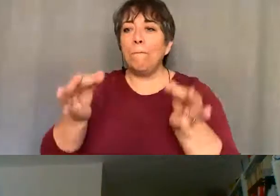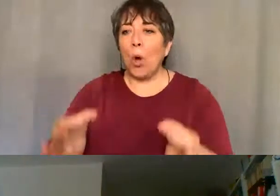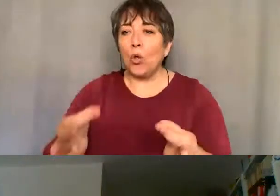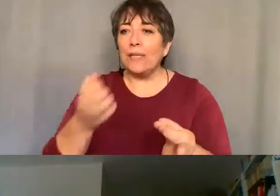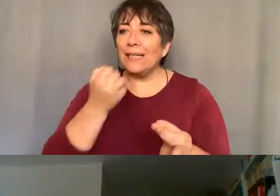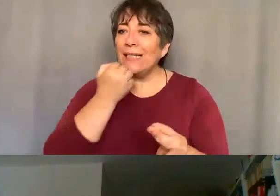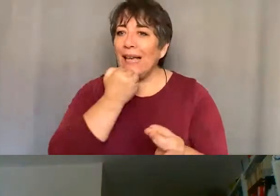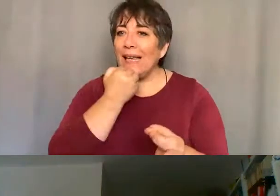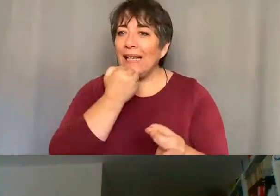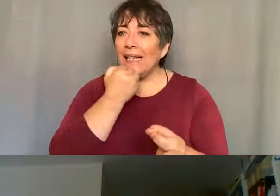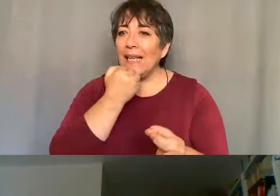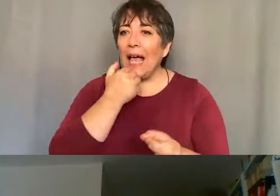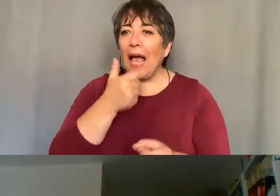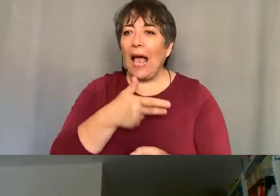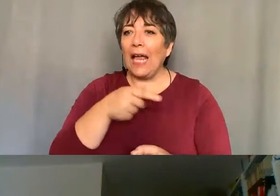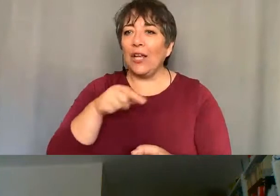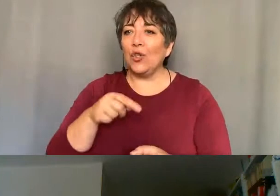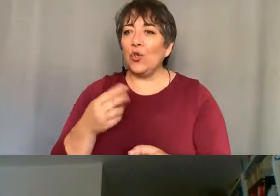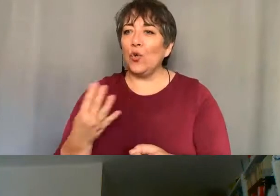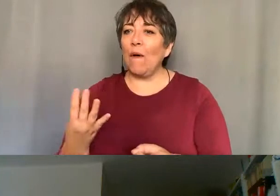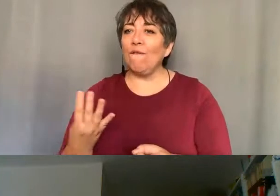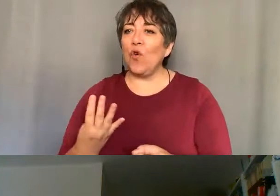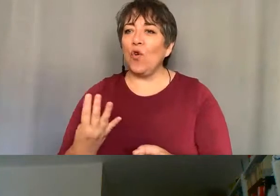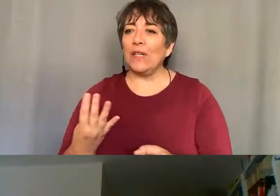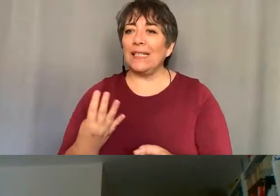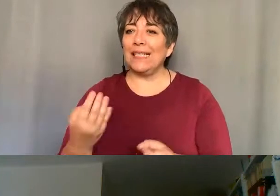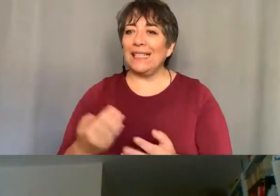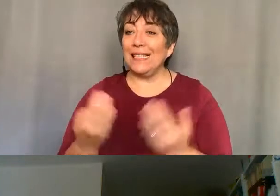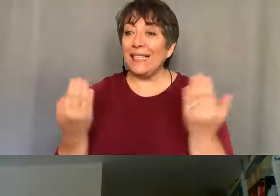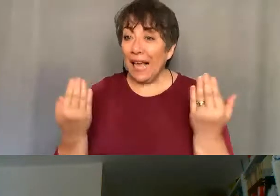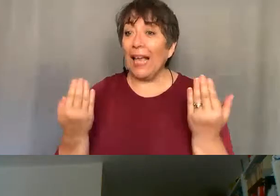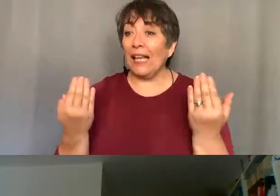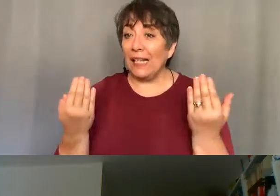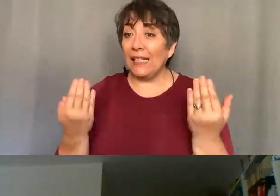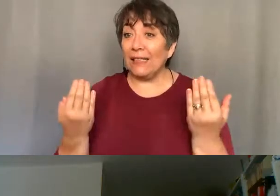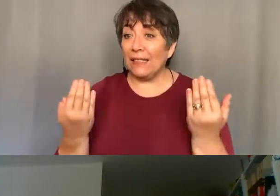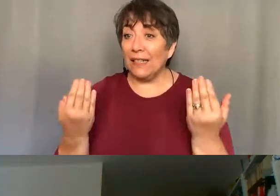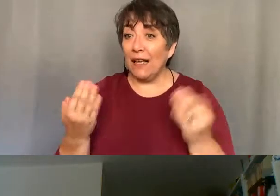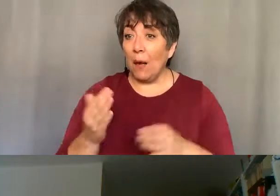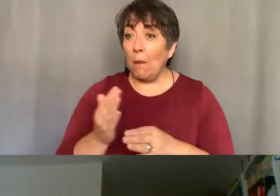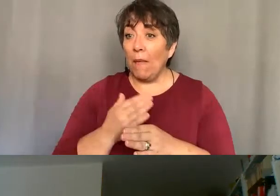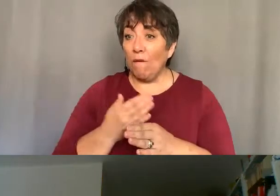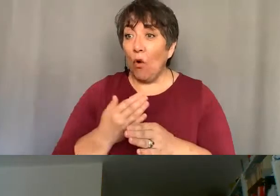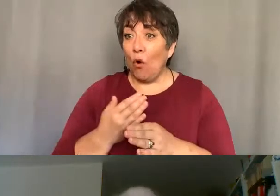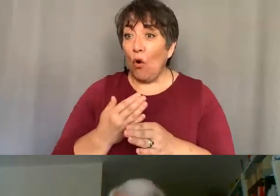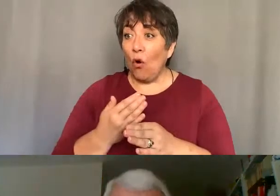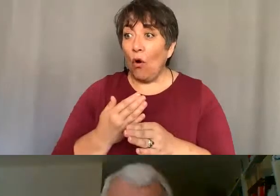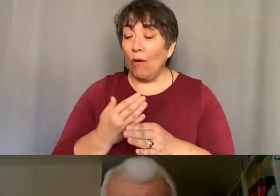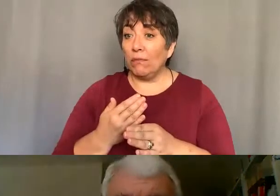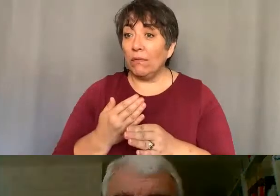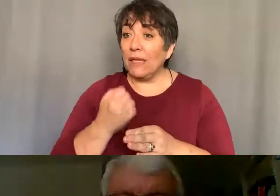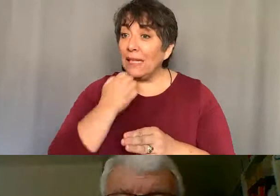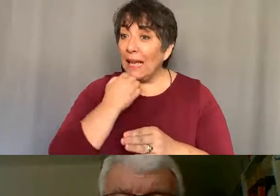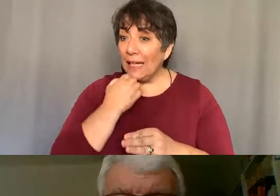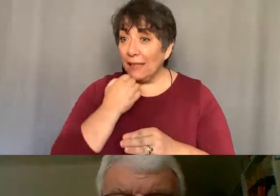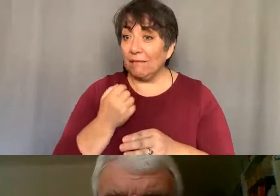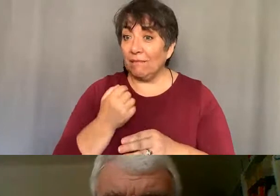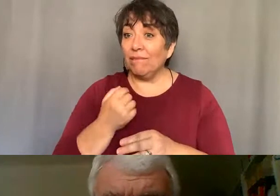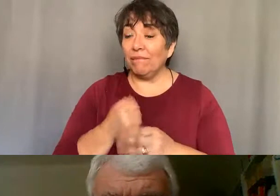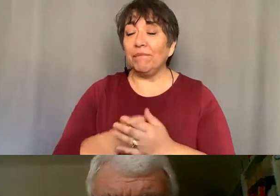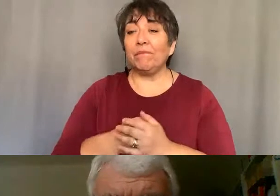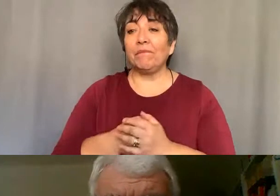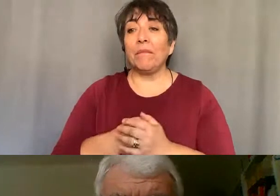and 14 days before their next due date. So that's one option that's open for us that we can do for patients. If it's a